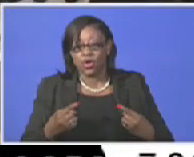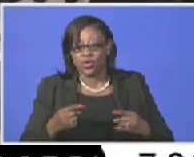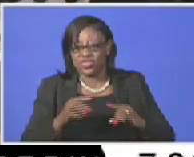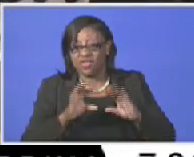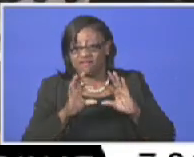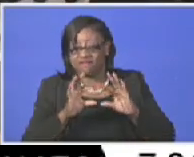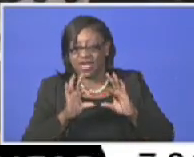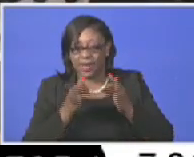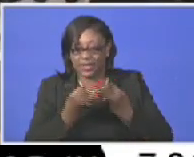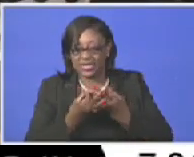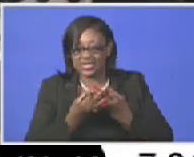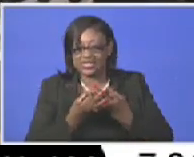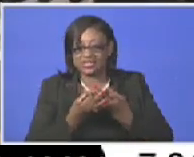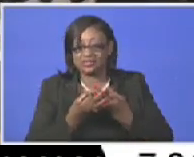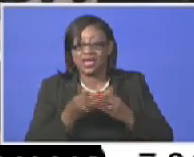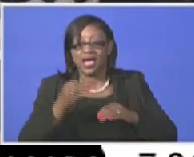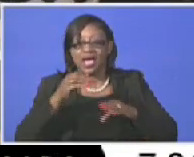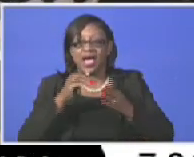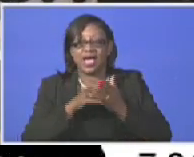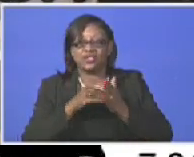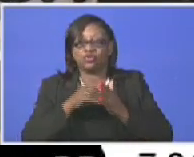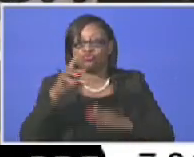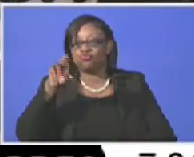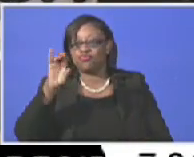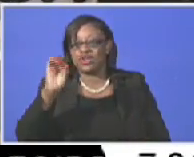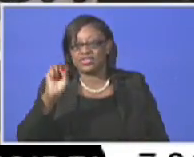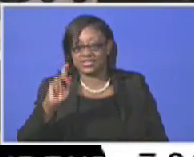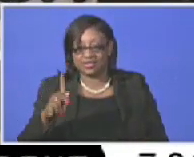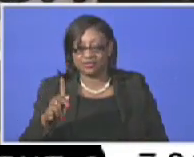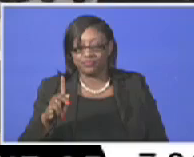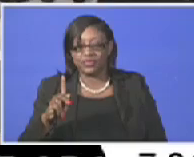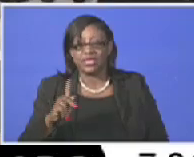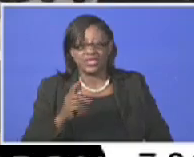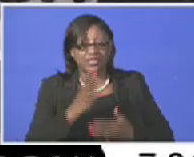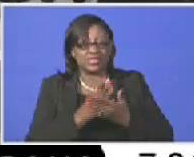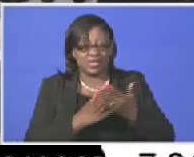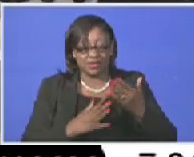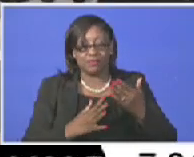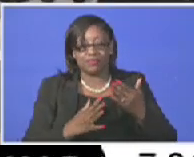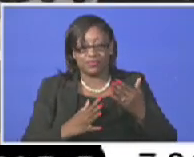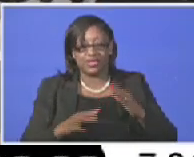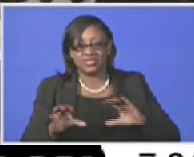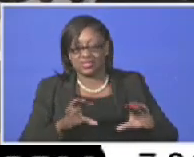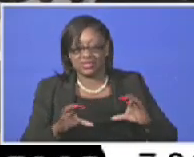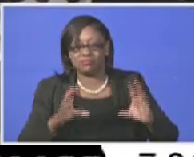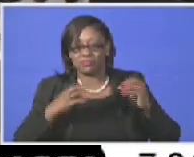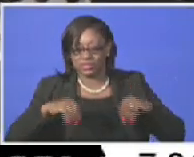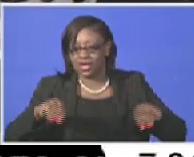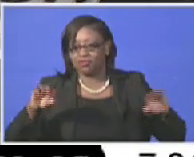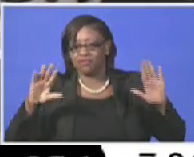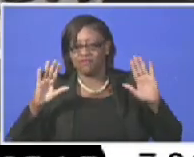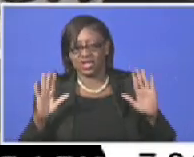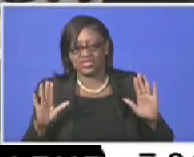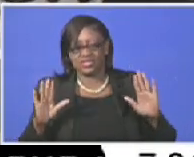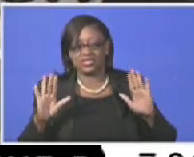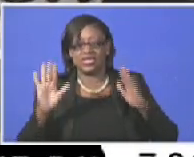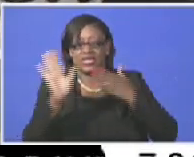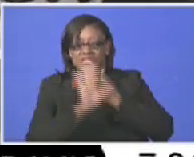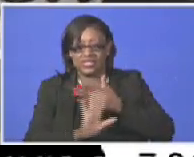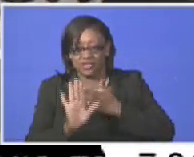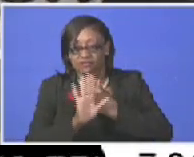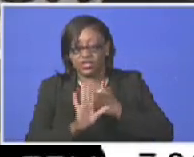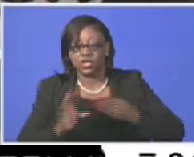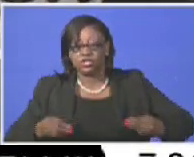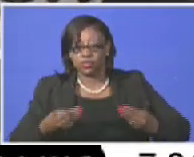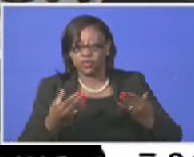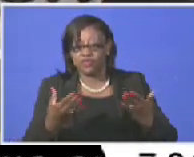families at risk every day for our sake. Some have made the ultimate in sacrificing safety to